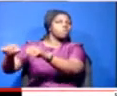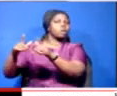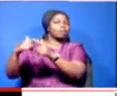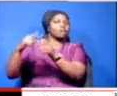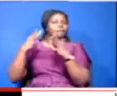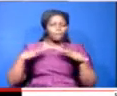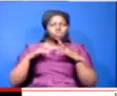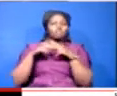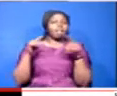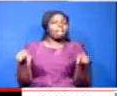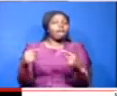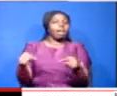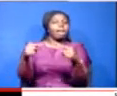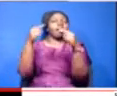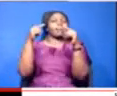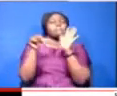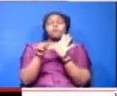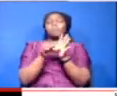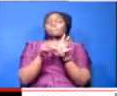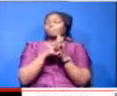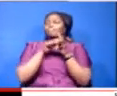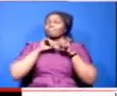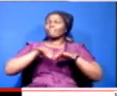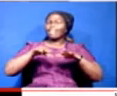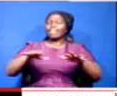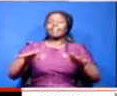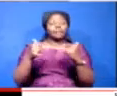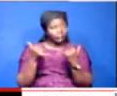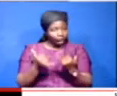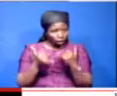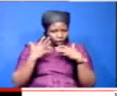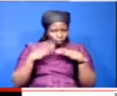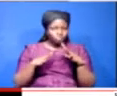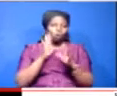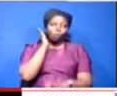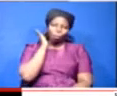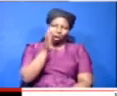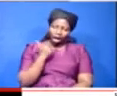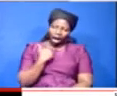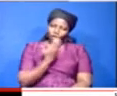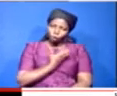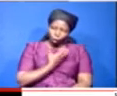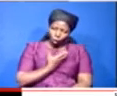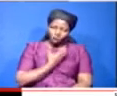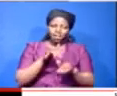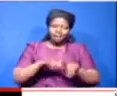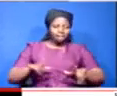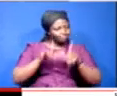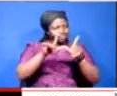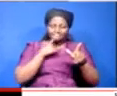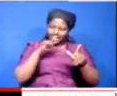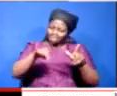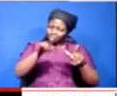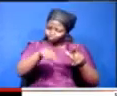inalete shida. Sasa kila mtu atakuwa na cheti chake kusema hapa ni kwangu na uwezi uguza kwangu.